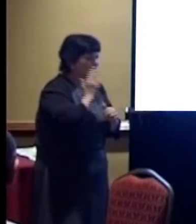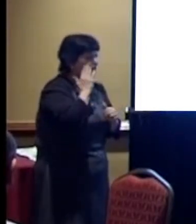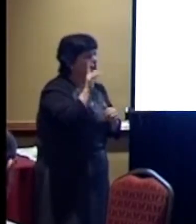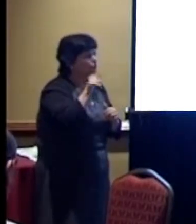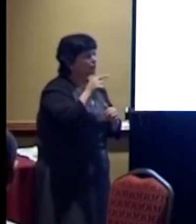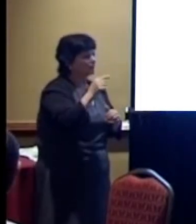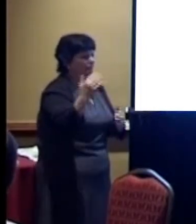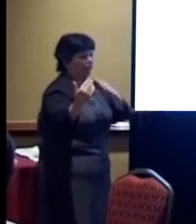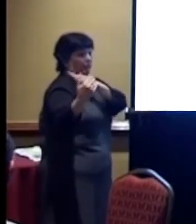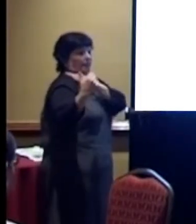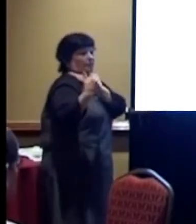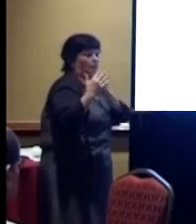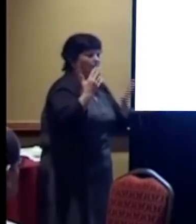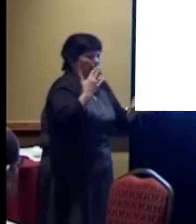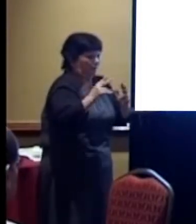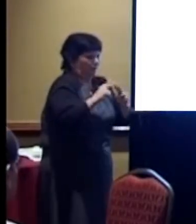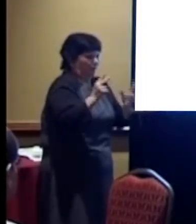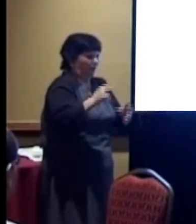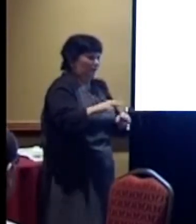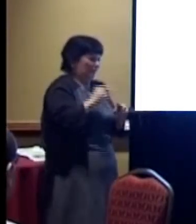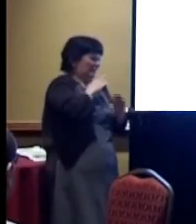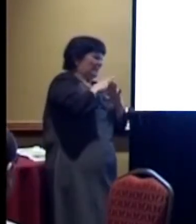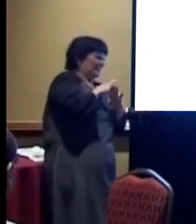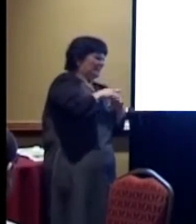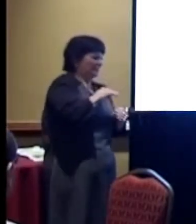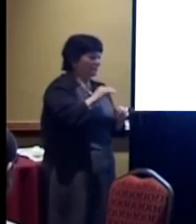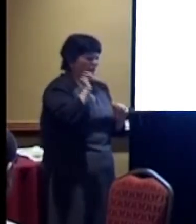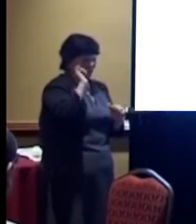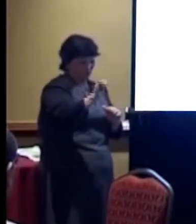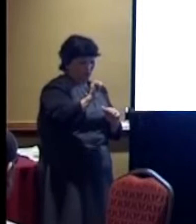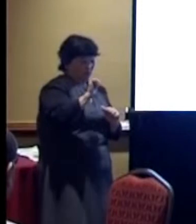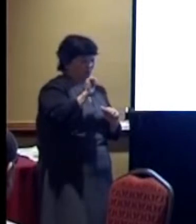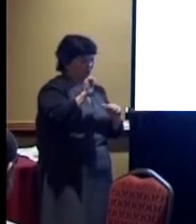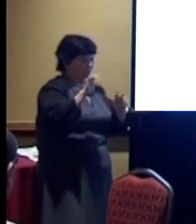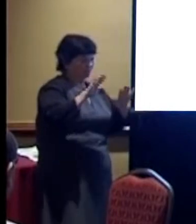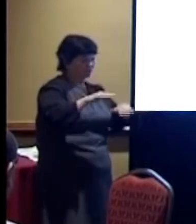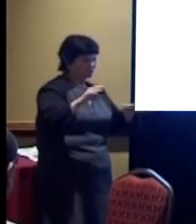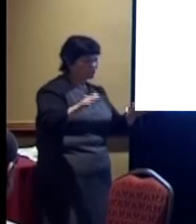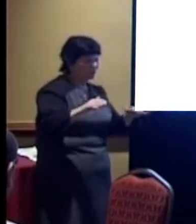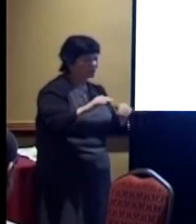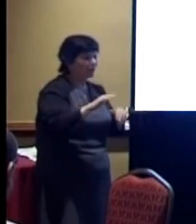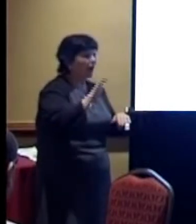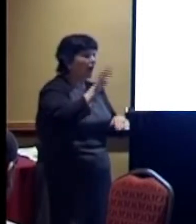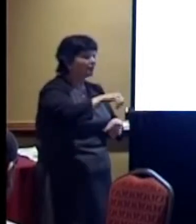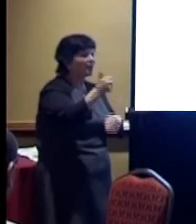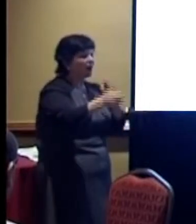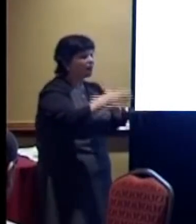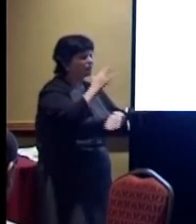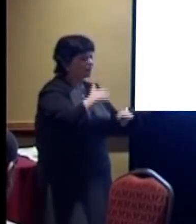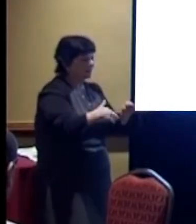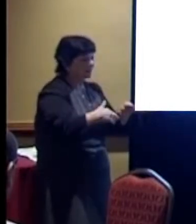Just a hand on the shoulder might be very aversive to some of those children. On the other